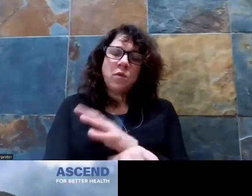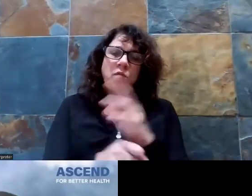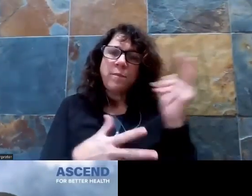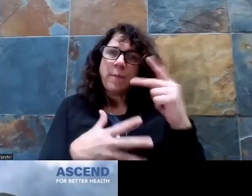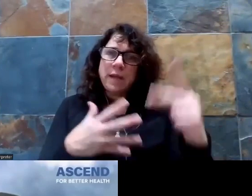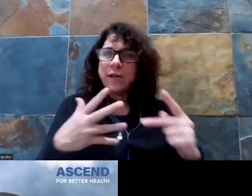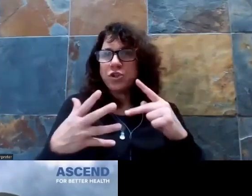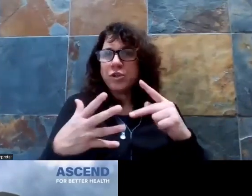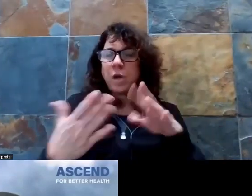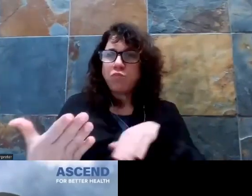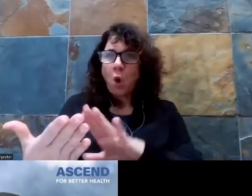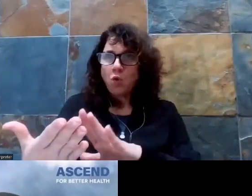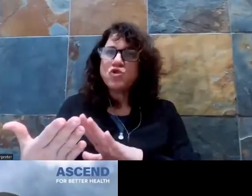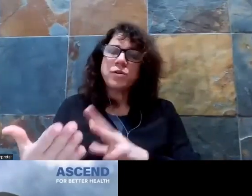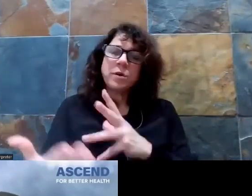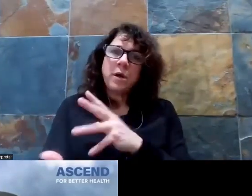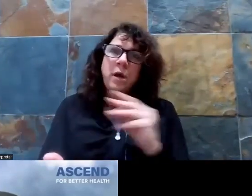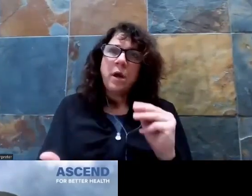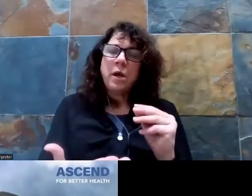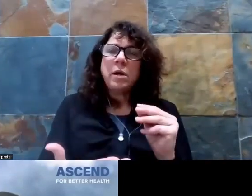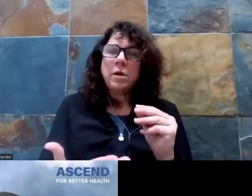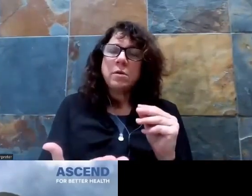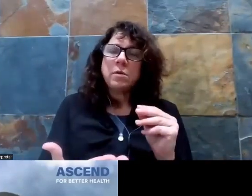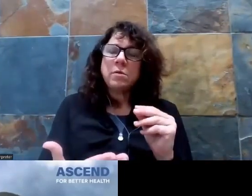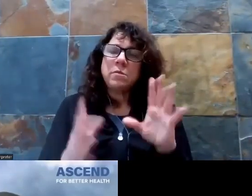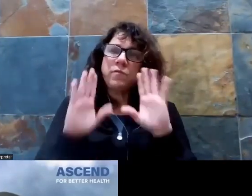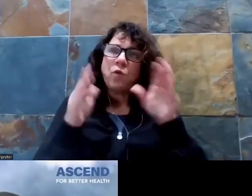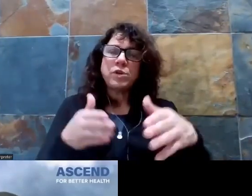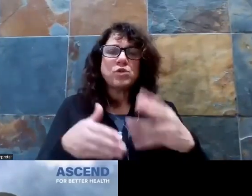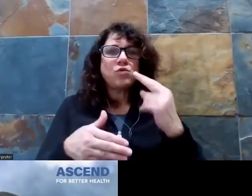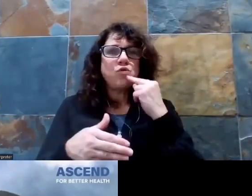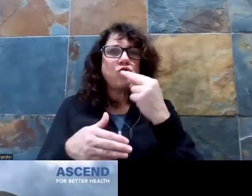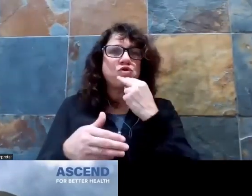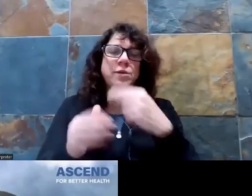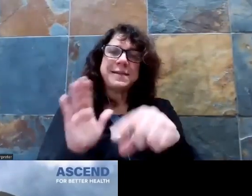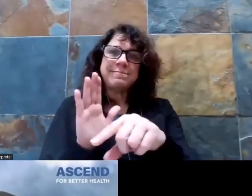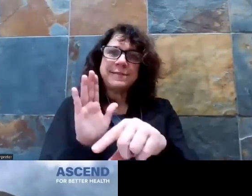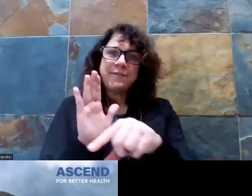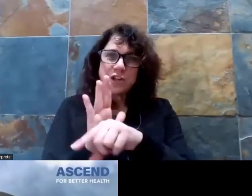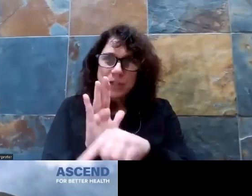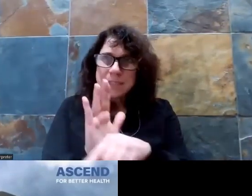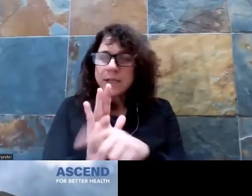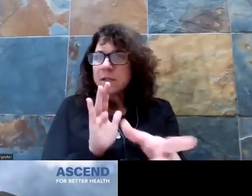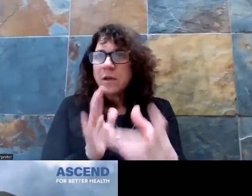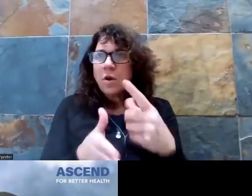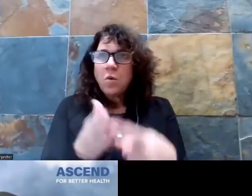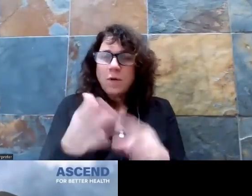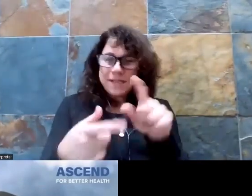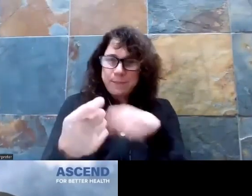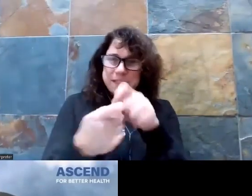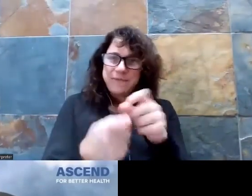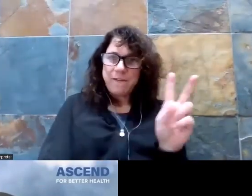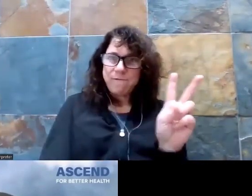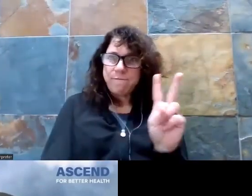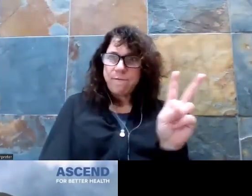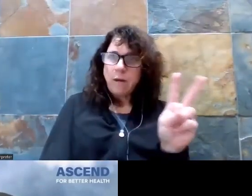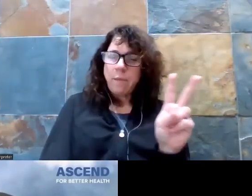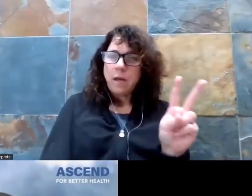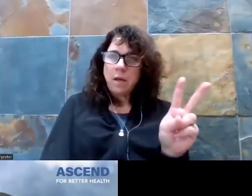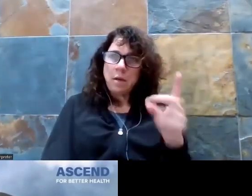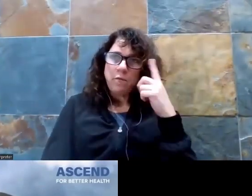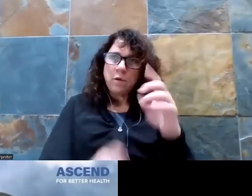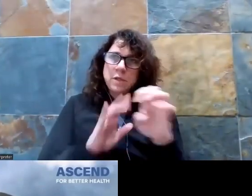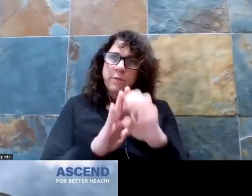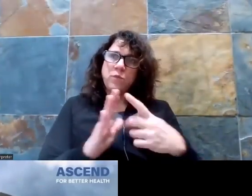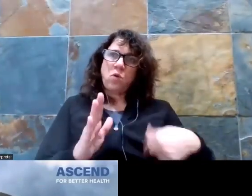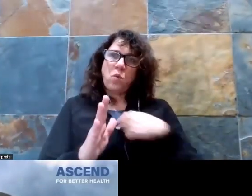approach and basically focused on nutrient deficiencies. You know, what particular vitamin, for example, were